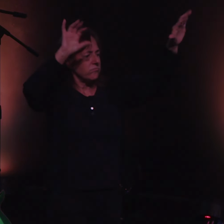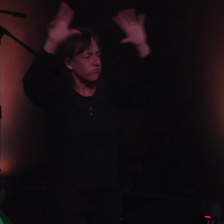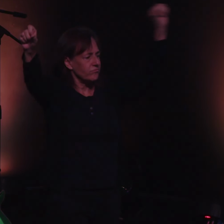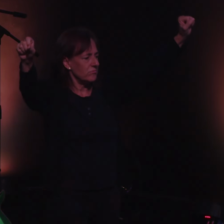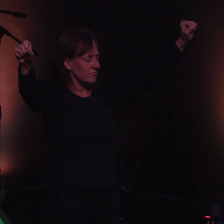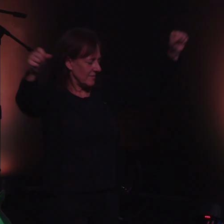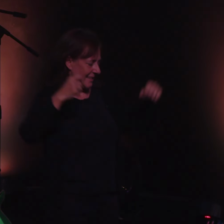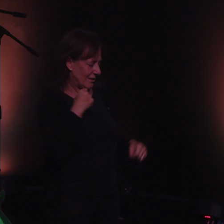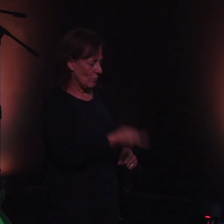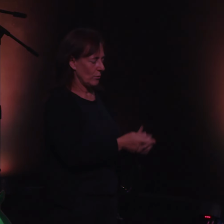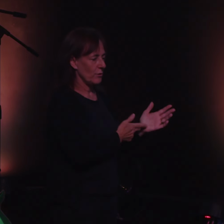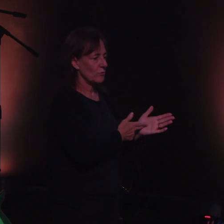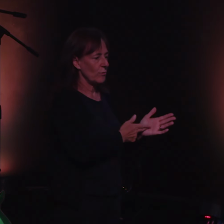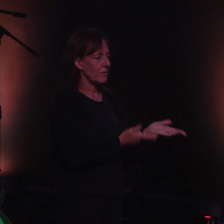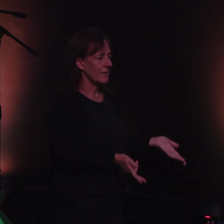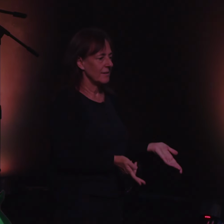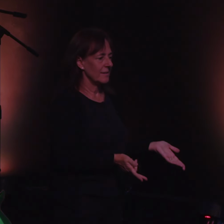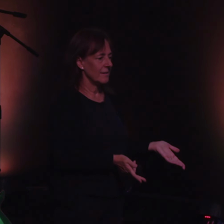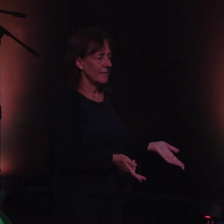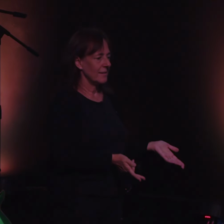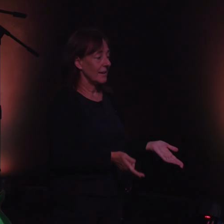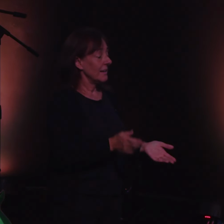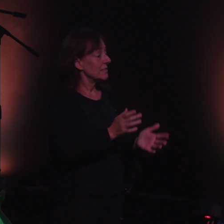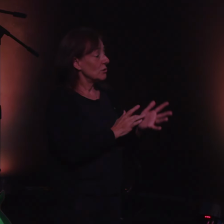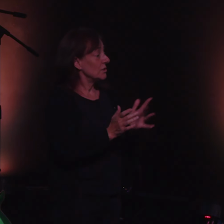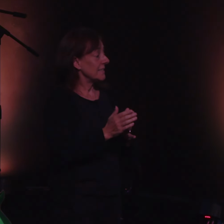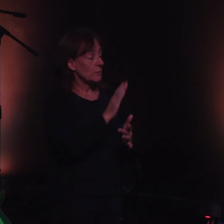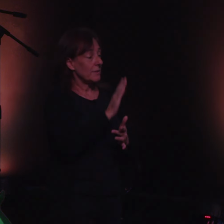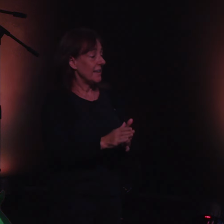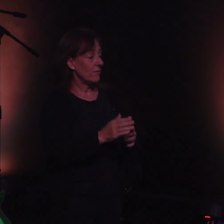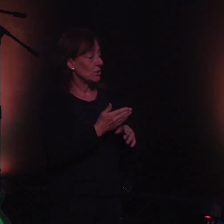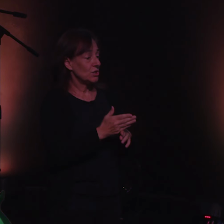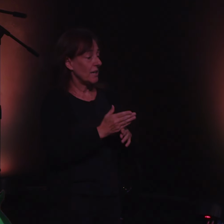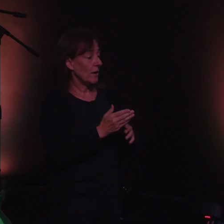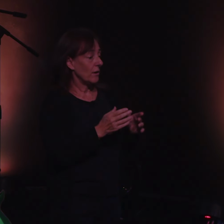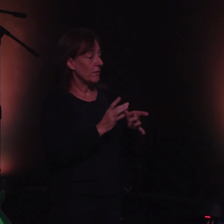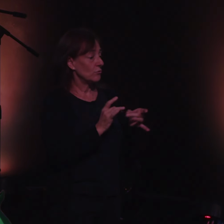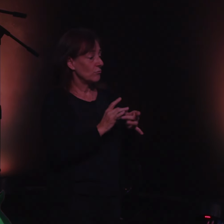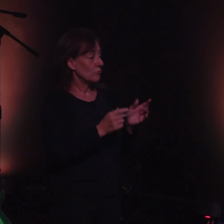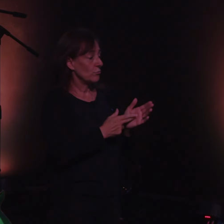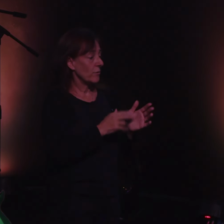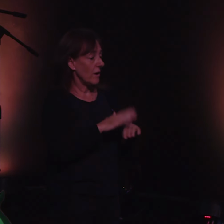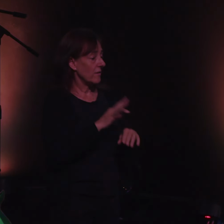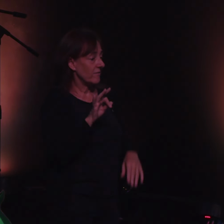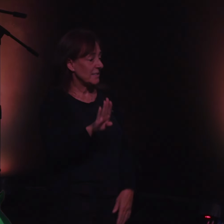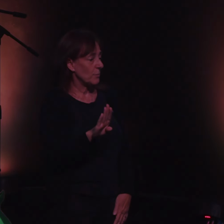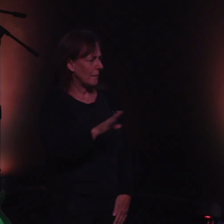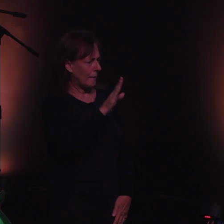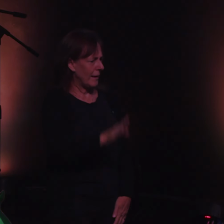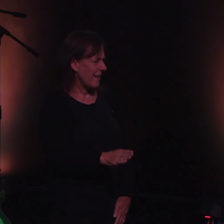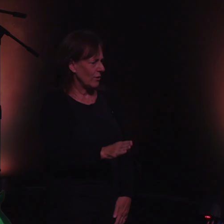Then he shared the truth with her. Jesus would have never shared the truth on Facebook. Hear me. He would have